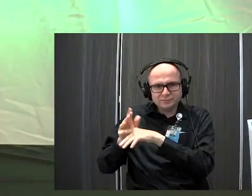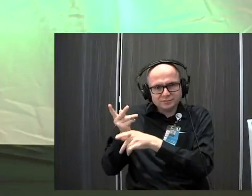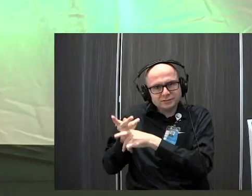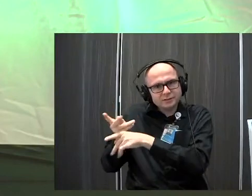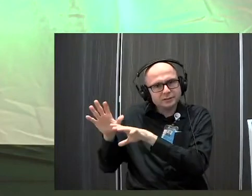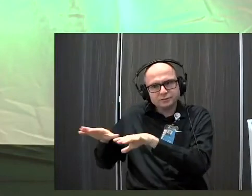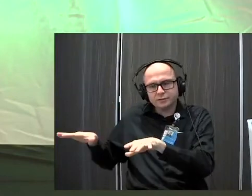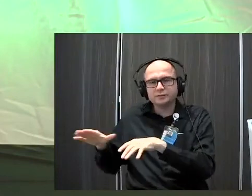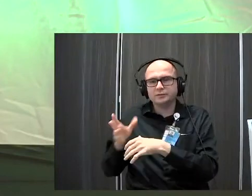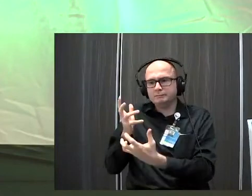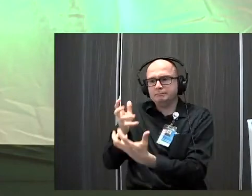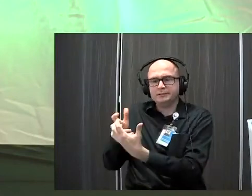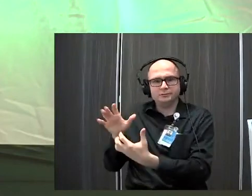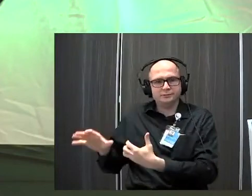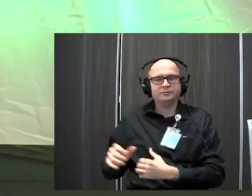your child's needs.